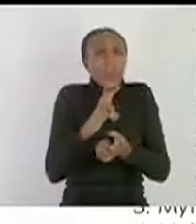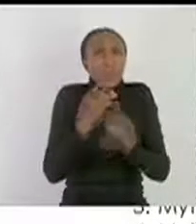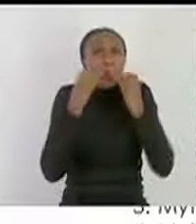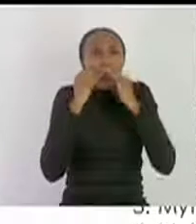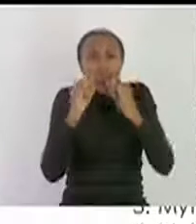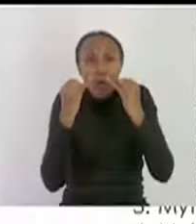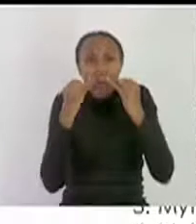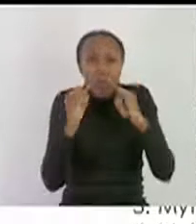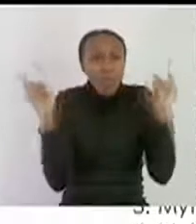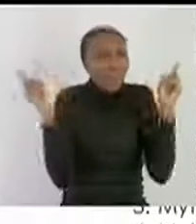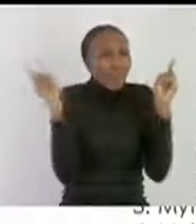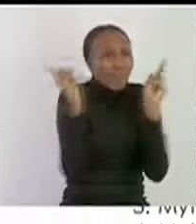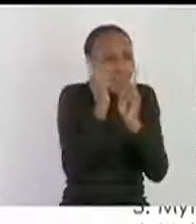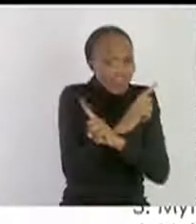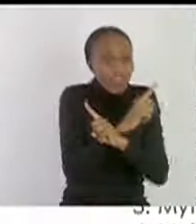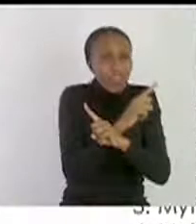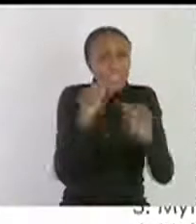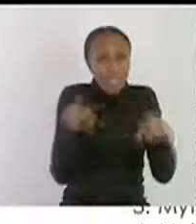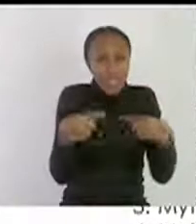the truth.